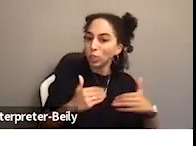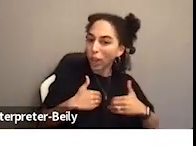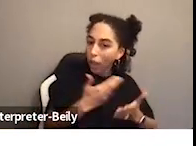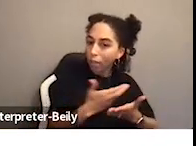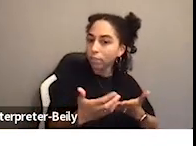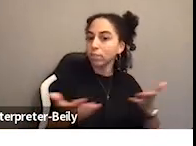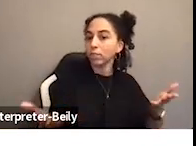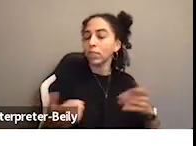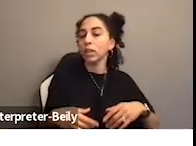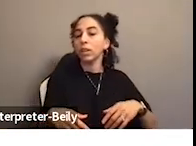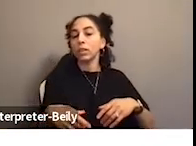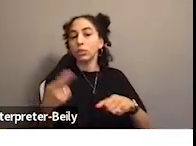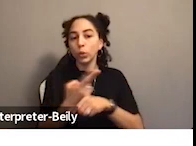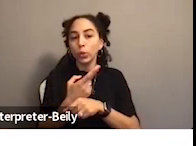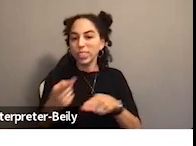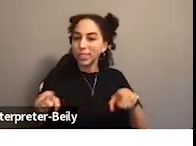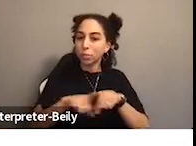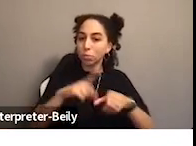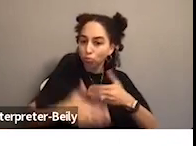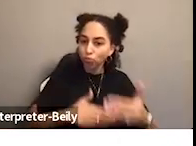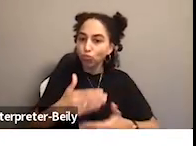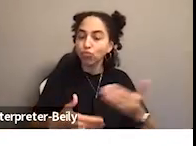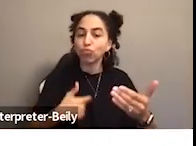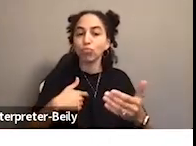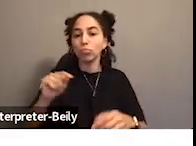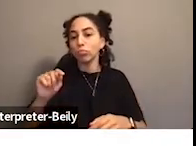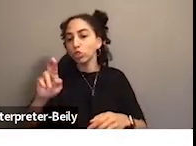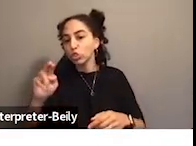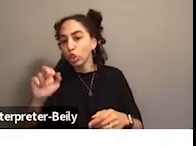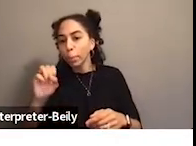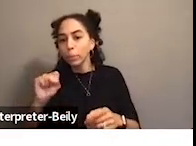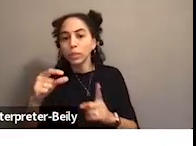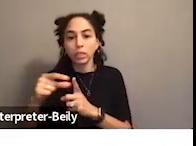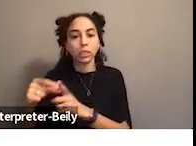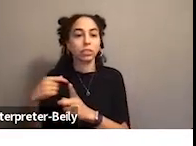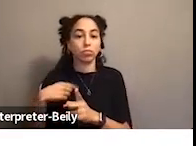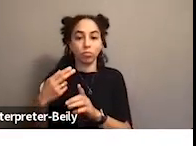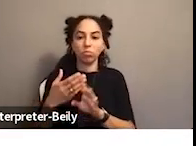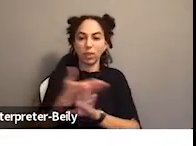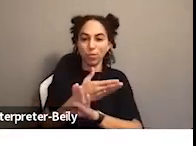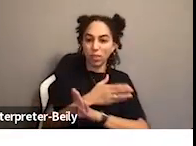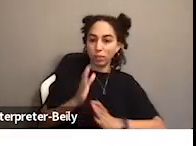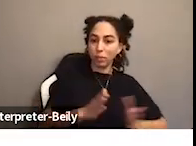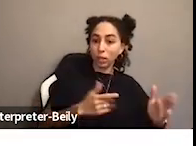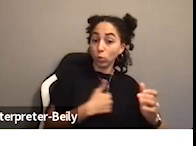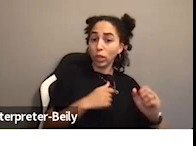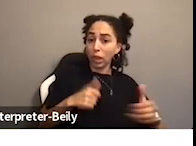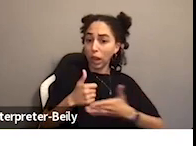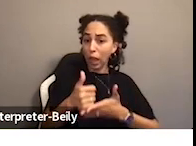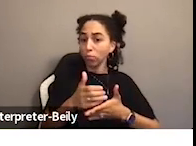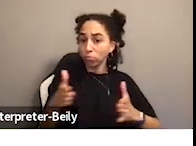using similar processes and terms that were used in the previous plans, so we can help navigate some of